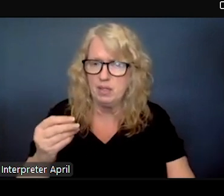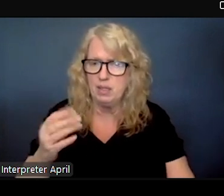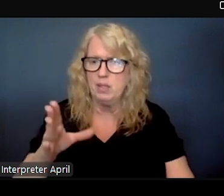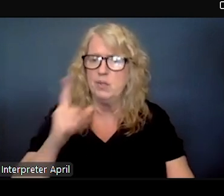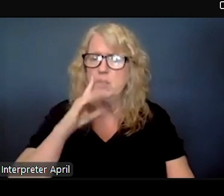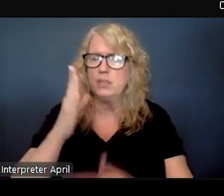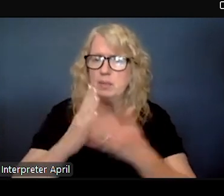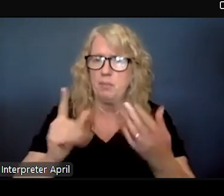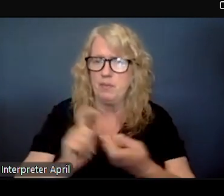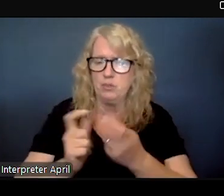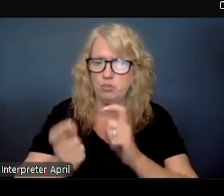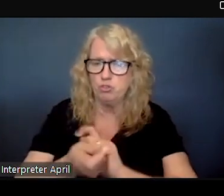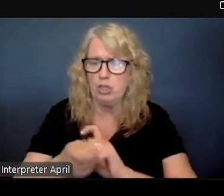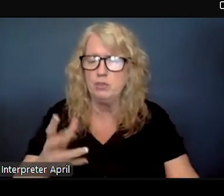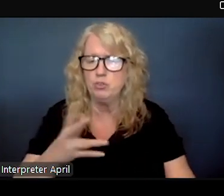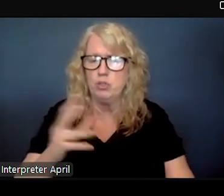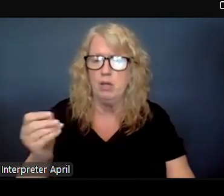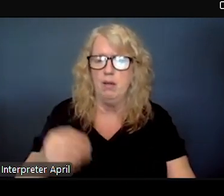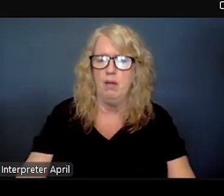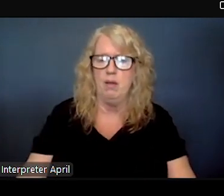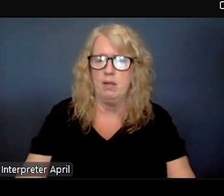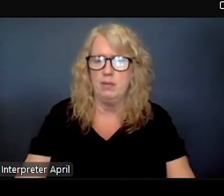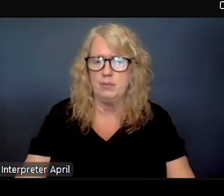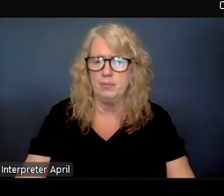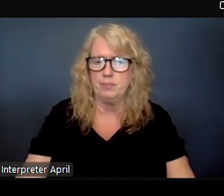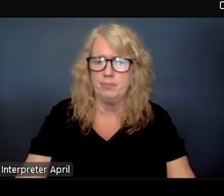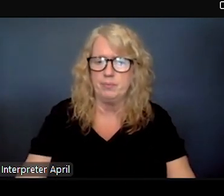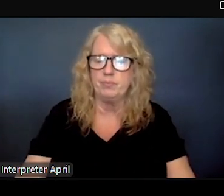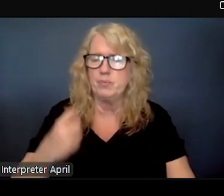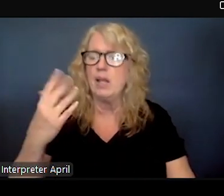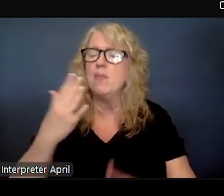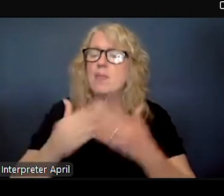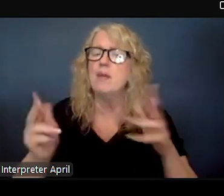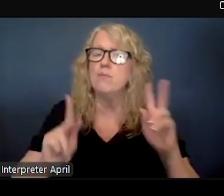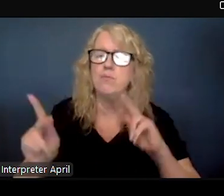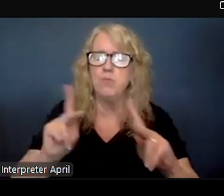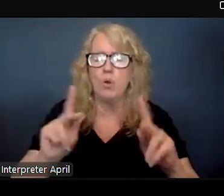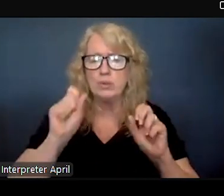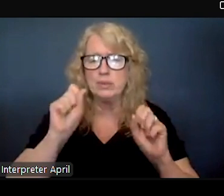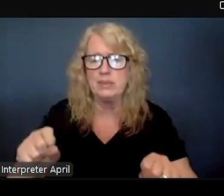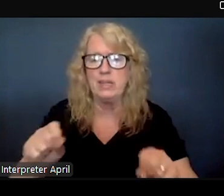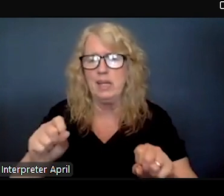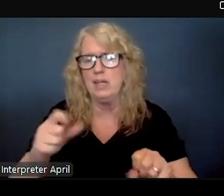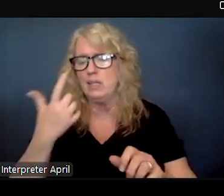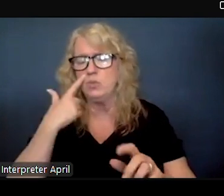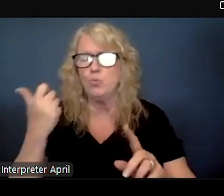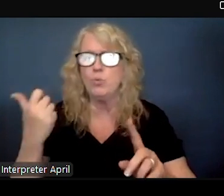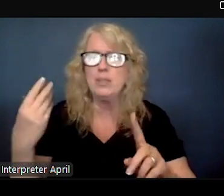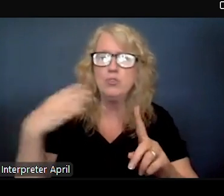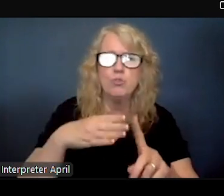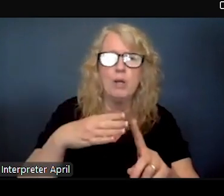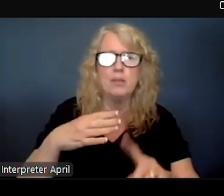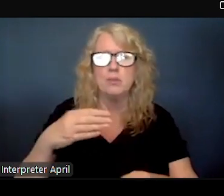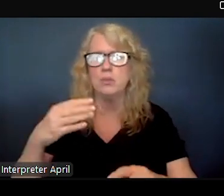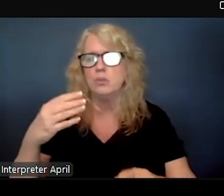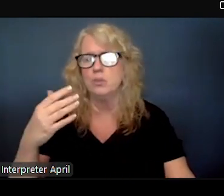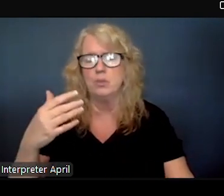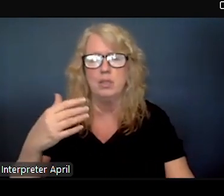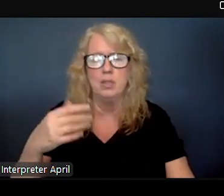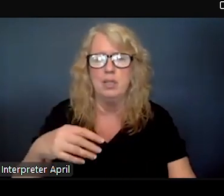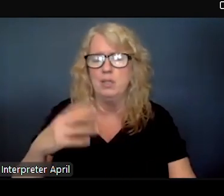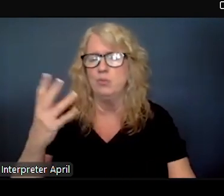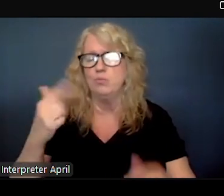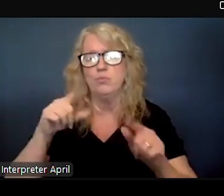has changed. The folks would then be able to direct it to really crisis services